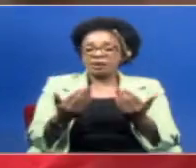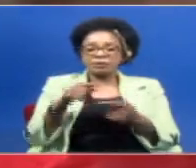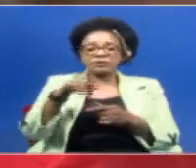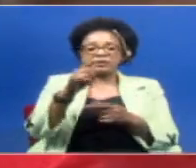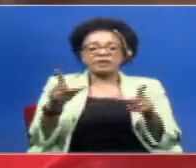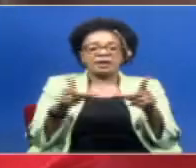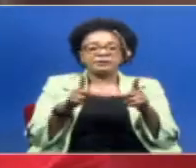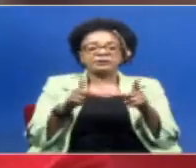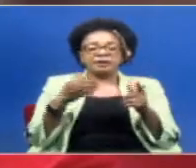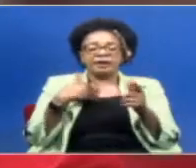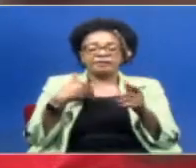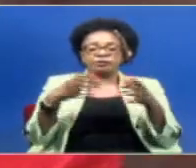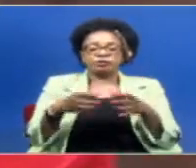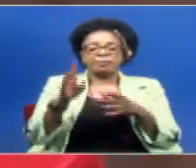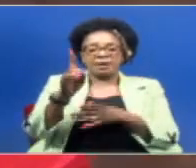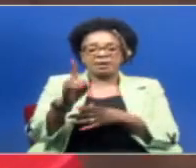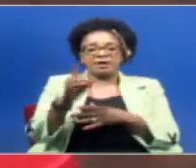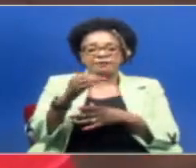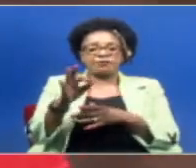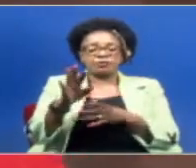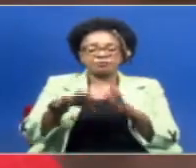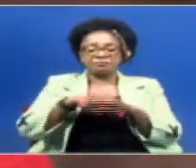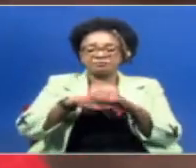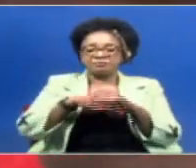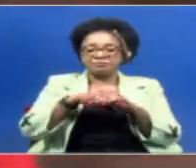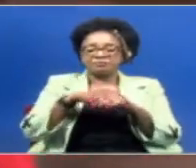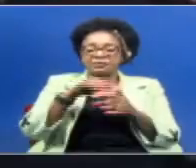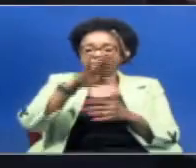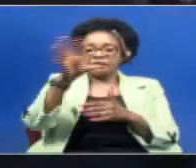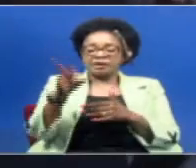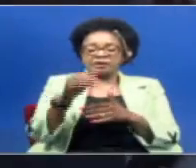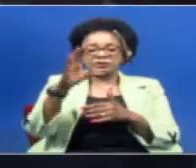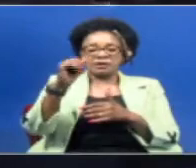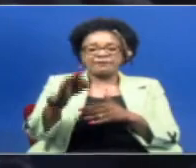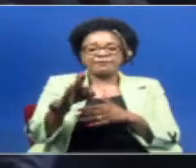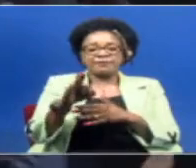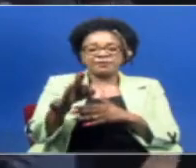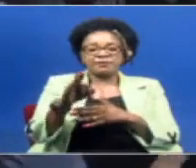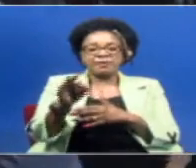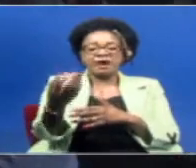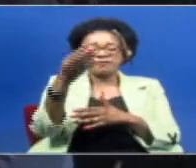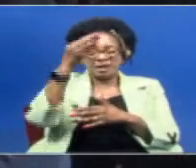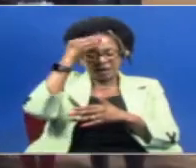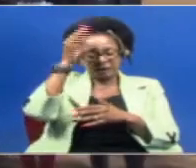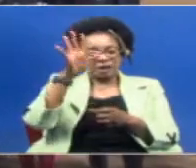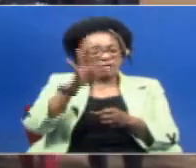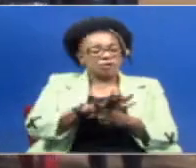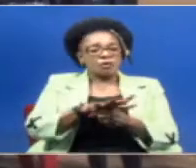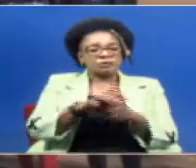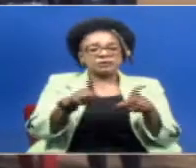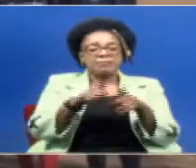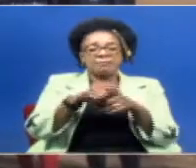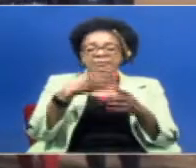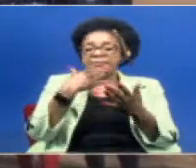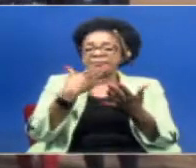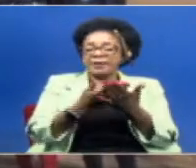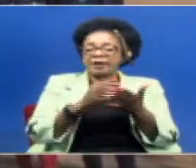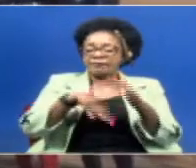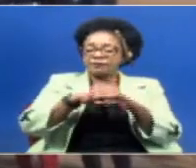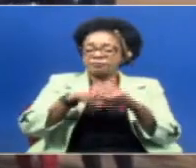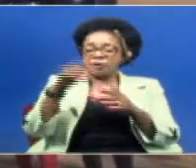D ya shirikisho la kandanda barani Afrika, CAF. I've really learned a lot, and also thank the Football Kenya